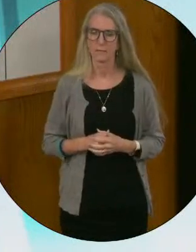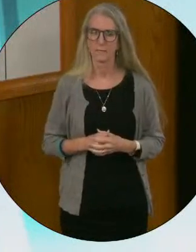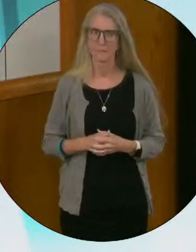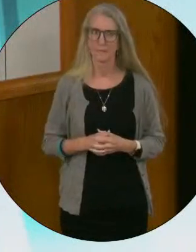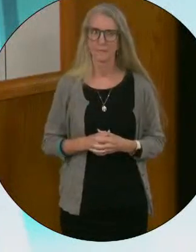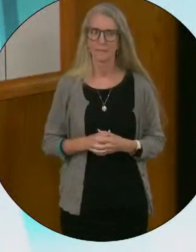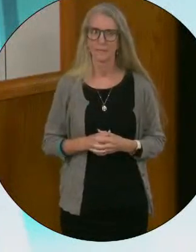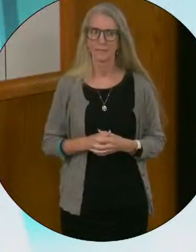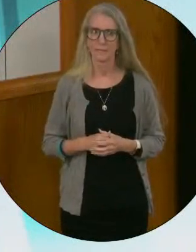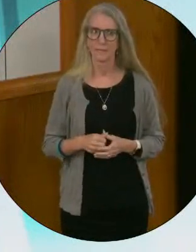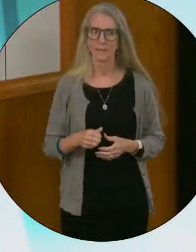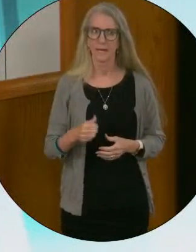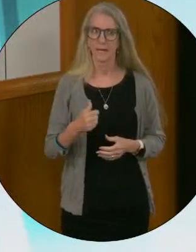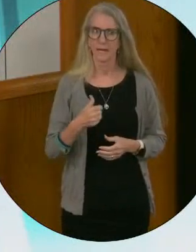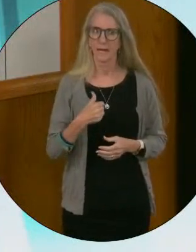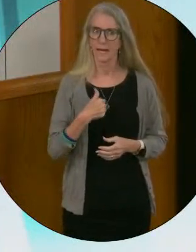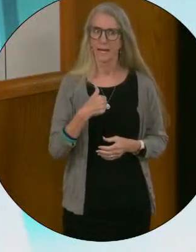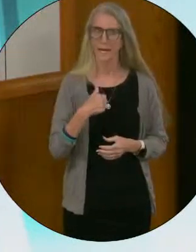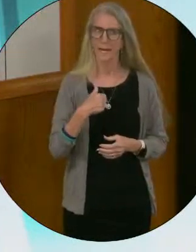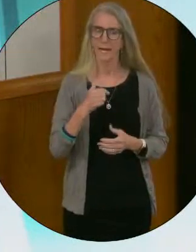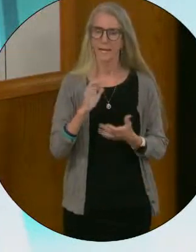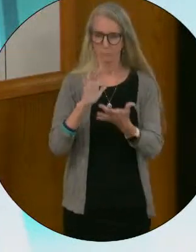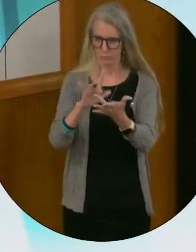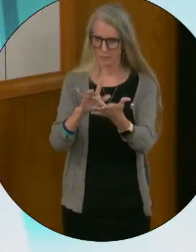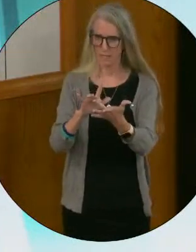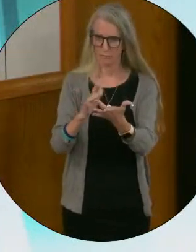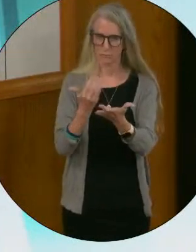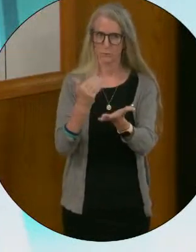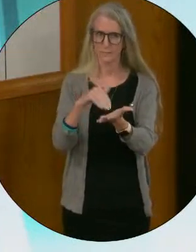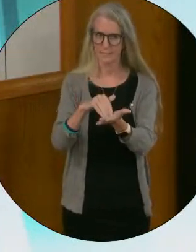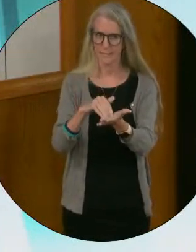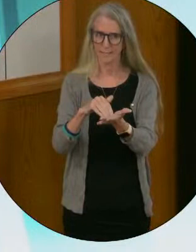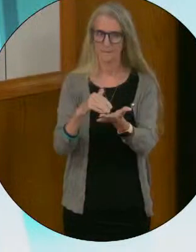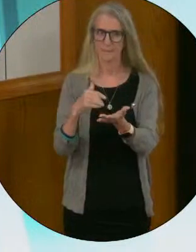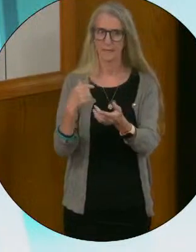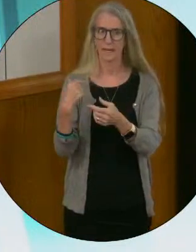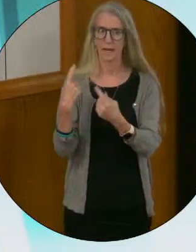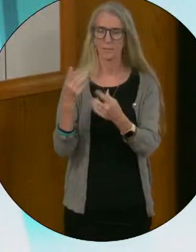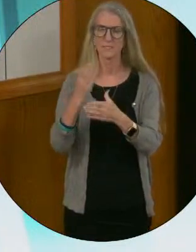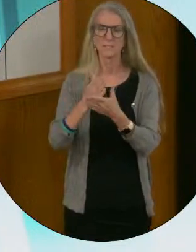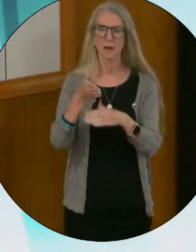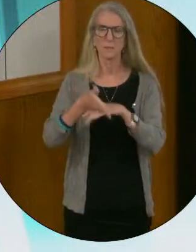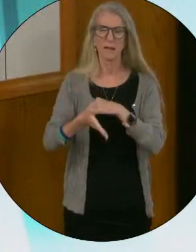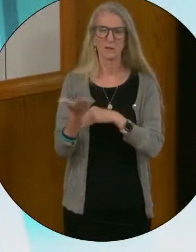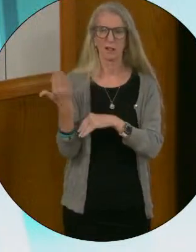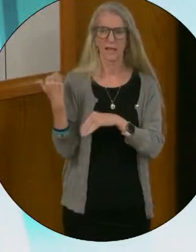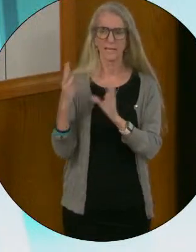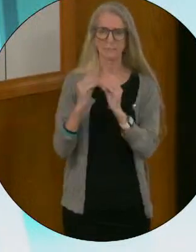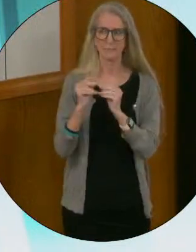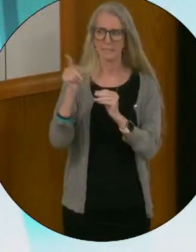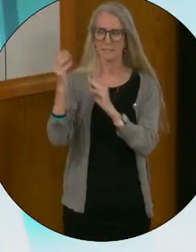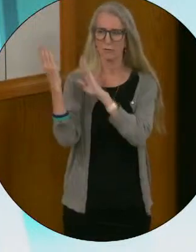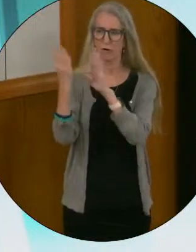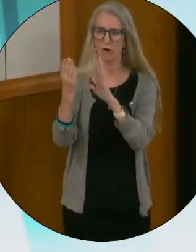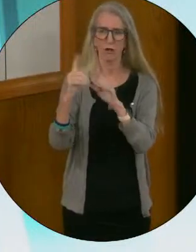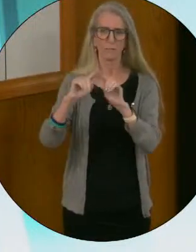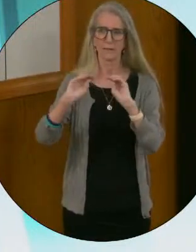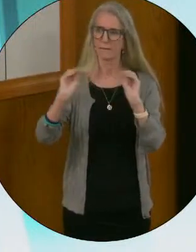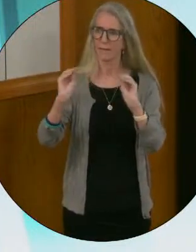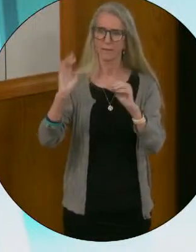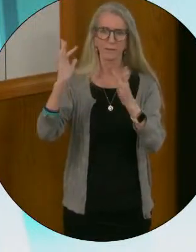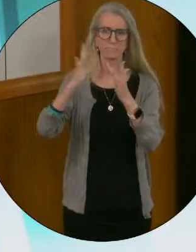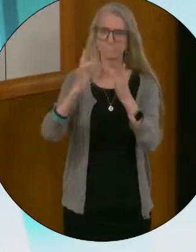Have not been reached out to once again. I've been stopped after the last meeting out in the hall, but nothing else after